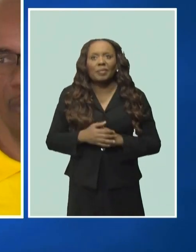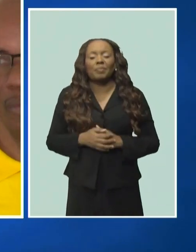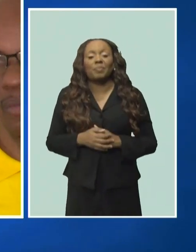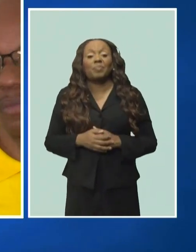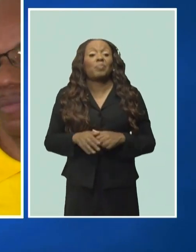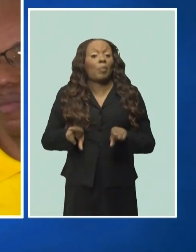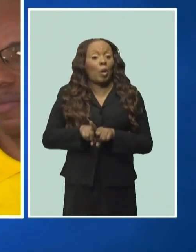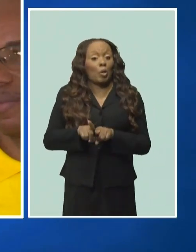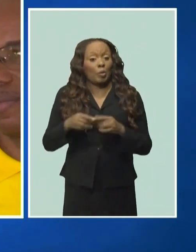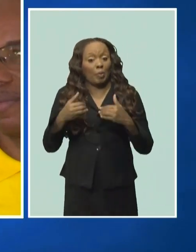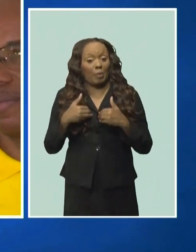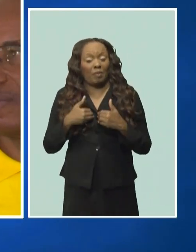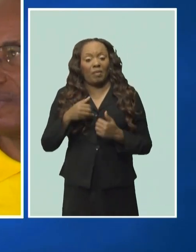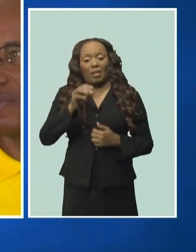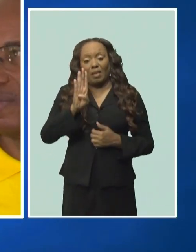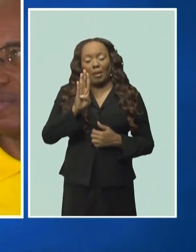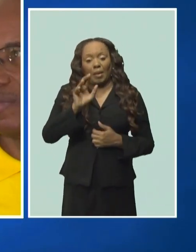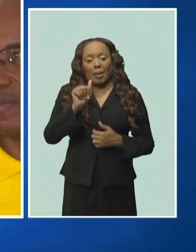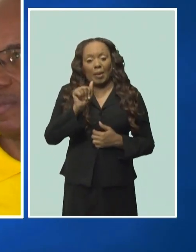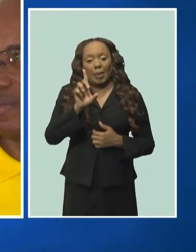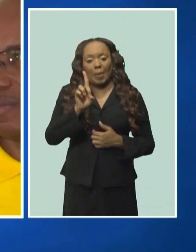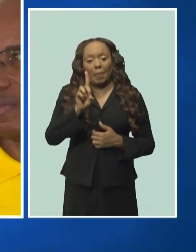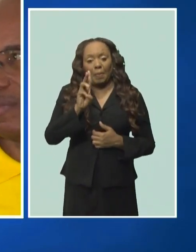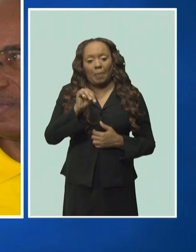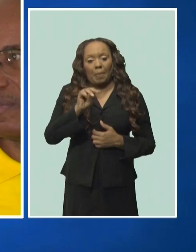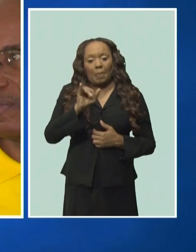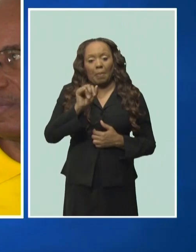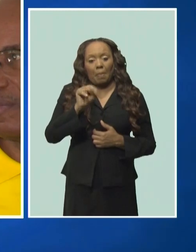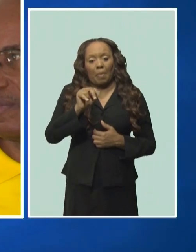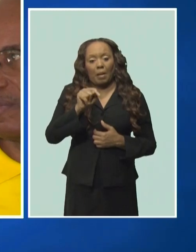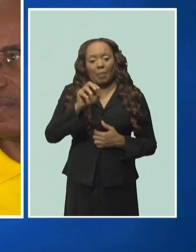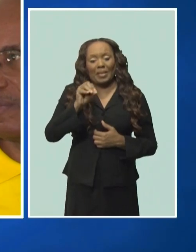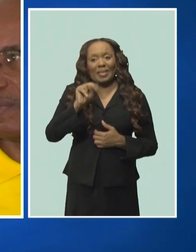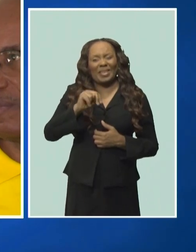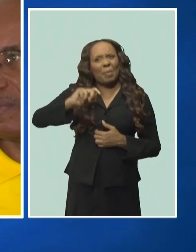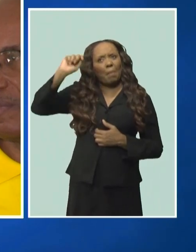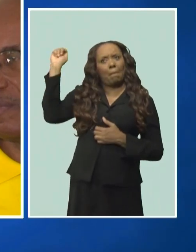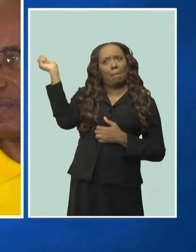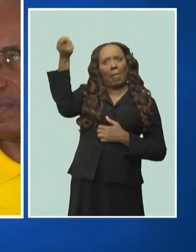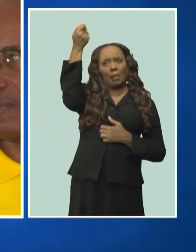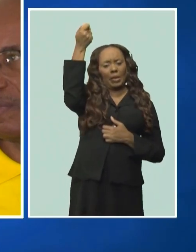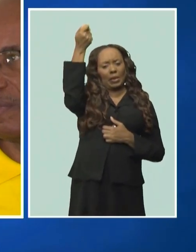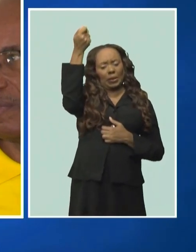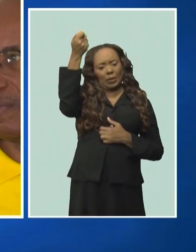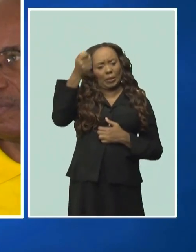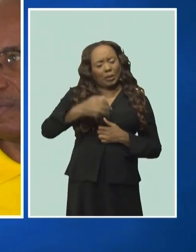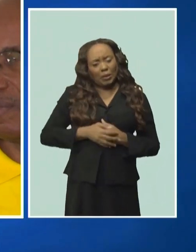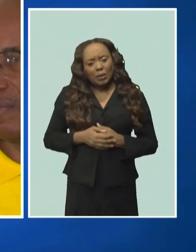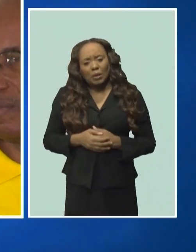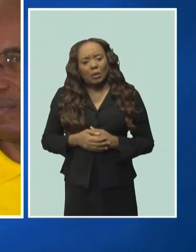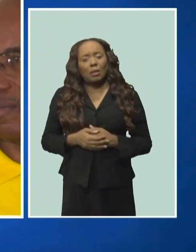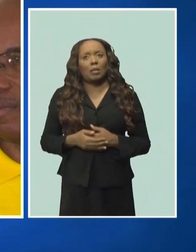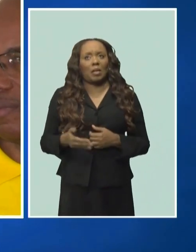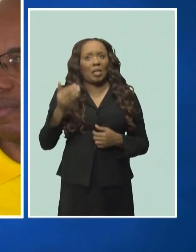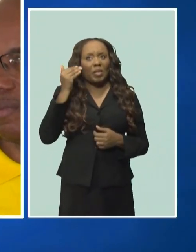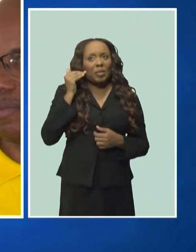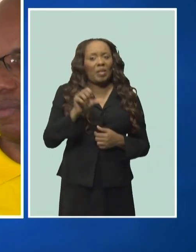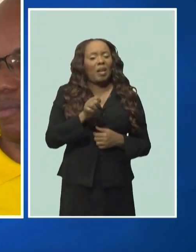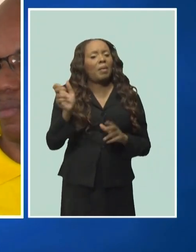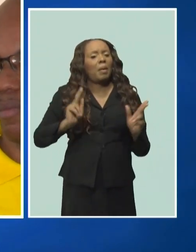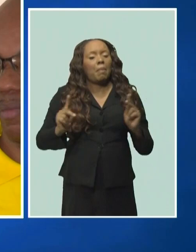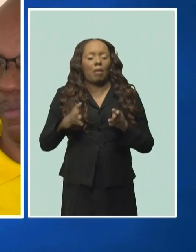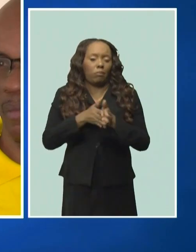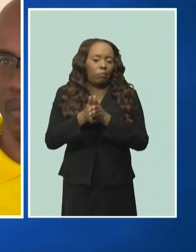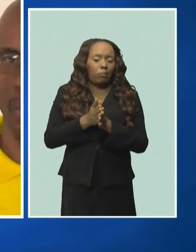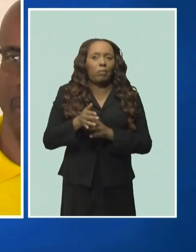Badminton Association has, I know Ms. Barr Smith and Mr. Wood and those people are ready to play.